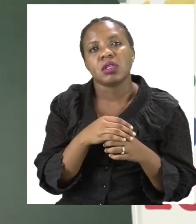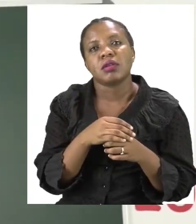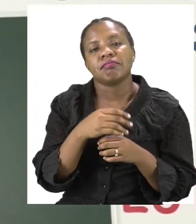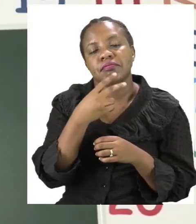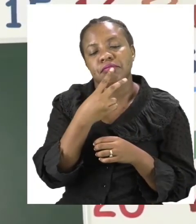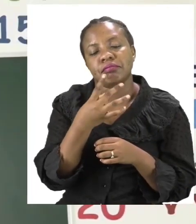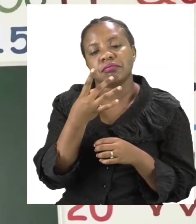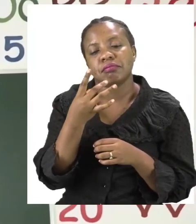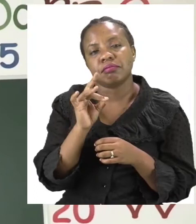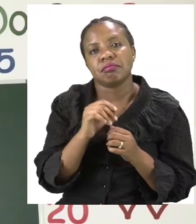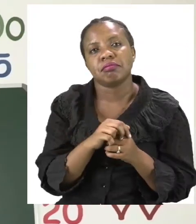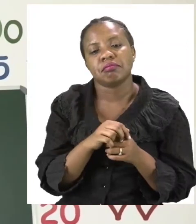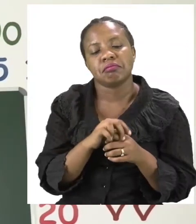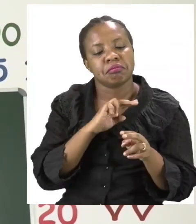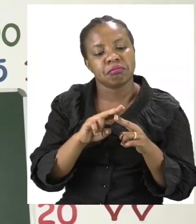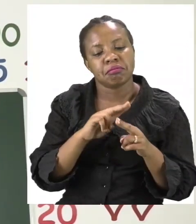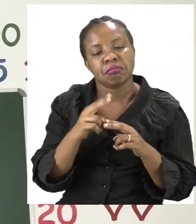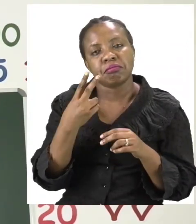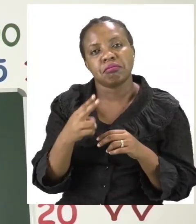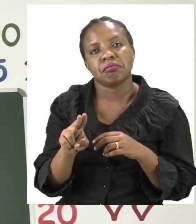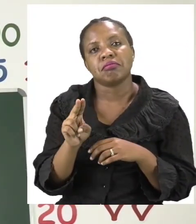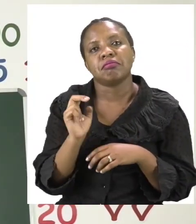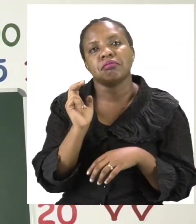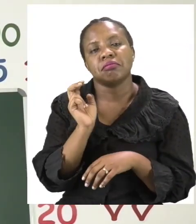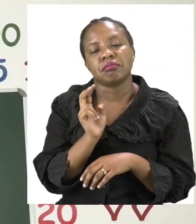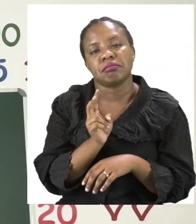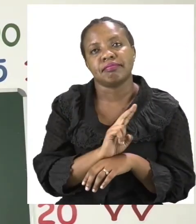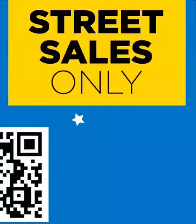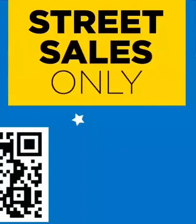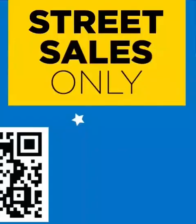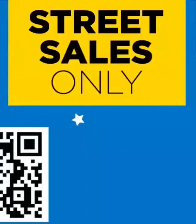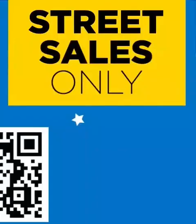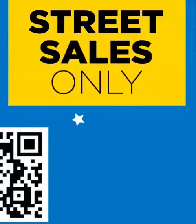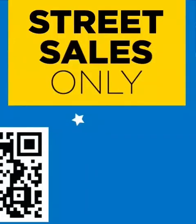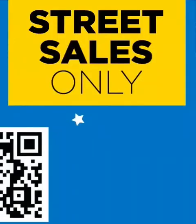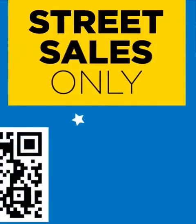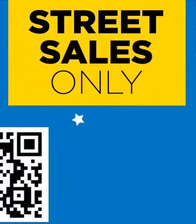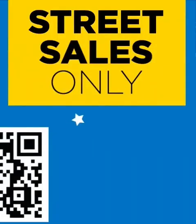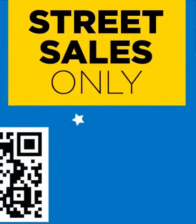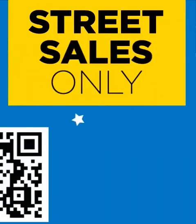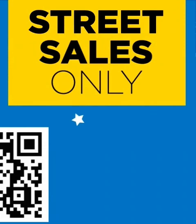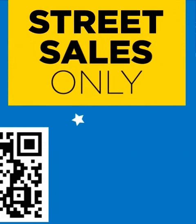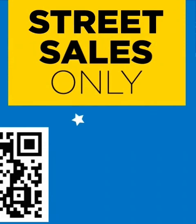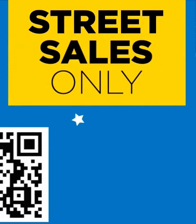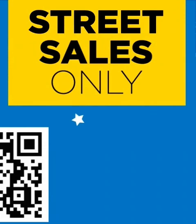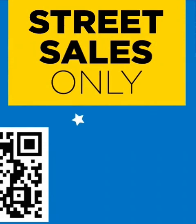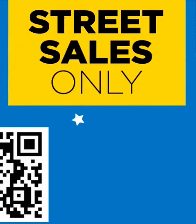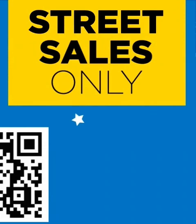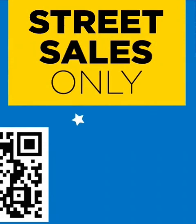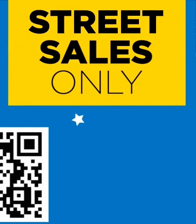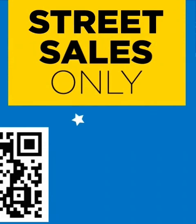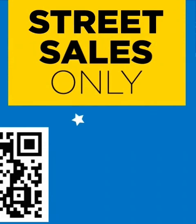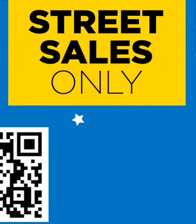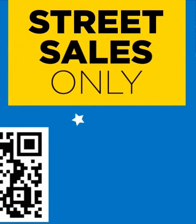time, and I will see you soon after our advert break. Follow us on MyZone Facebook Active